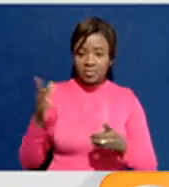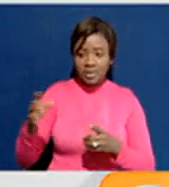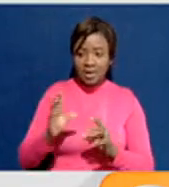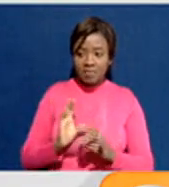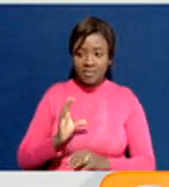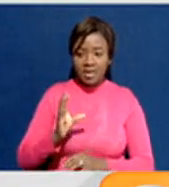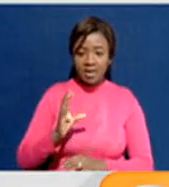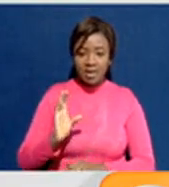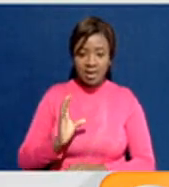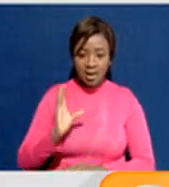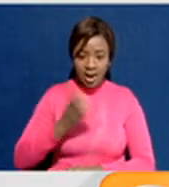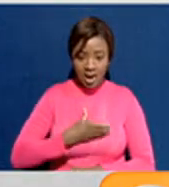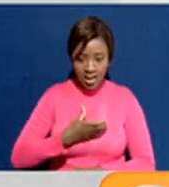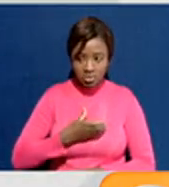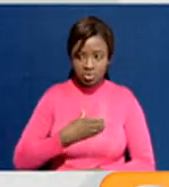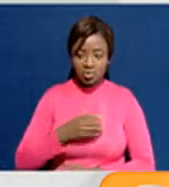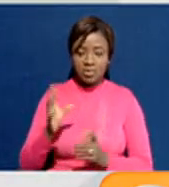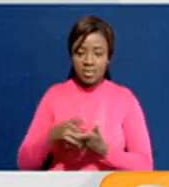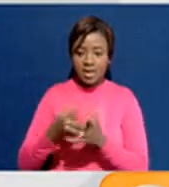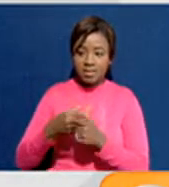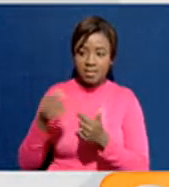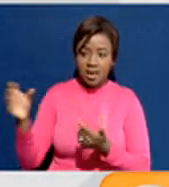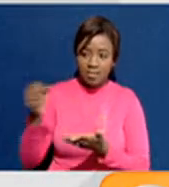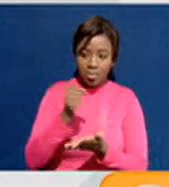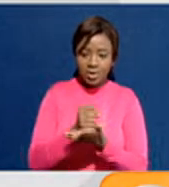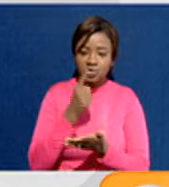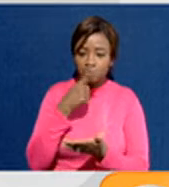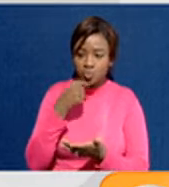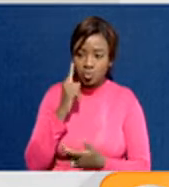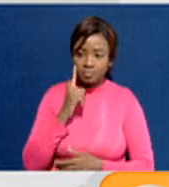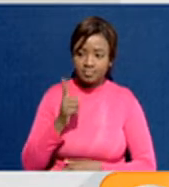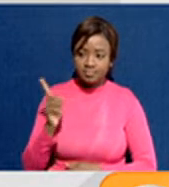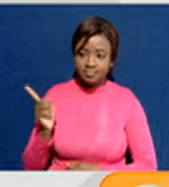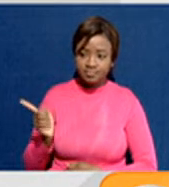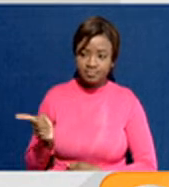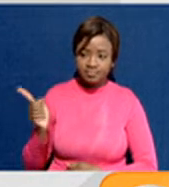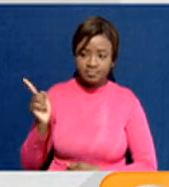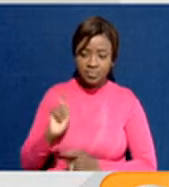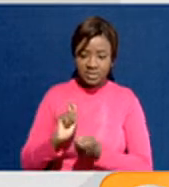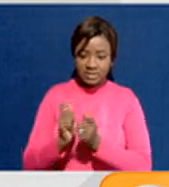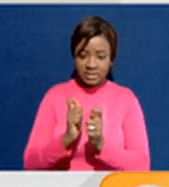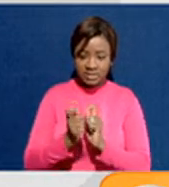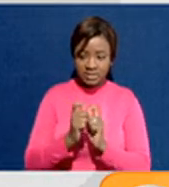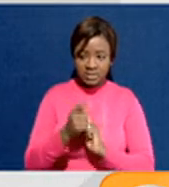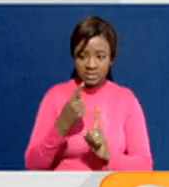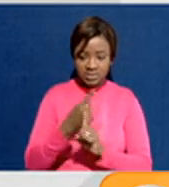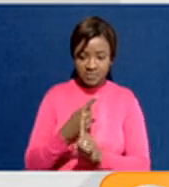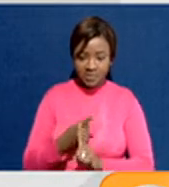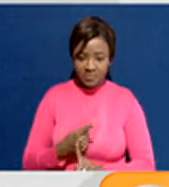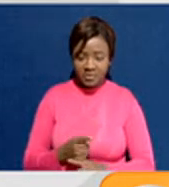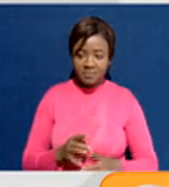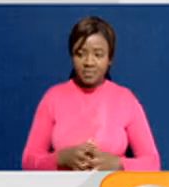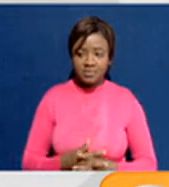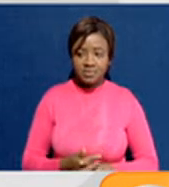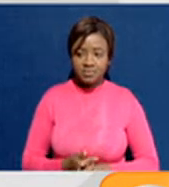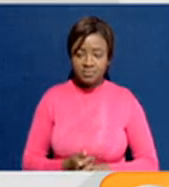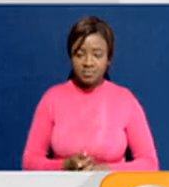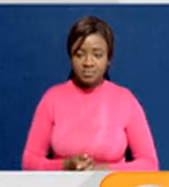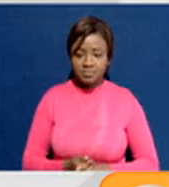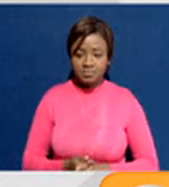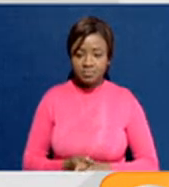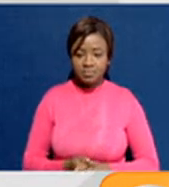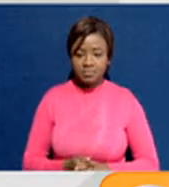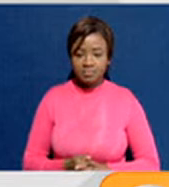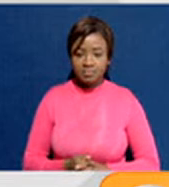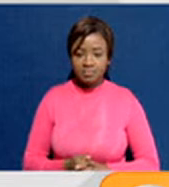to appoint Lieutenant General Jonah Mwangi as Vice Chief of Defense Forces. Before his appointment, Lieutenant General Mwangi was